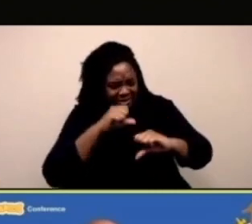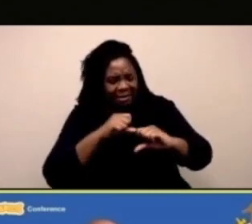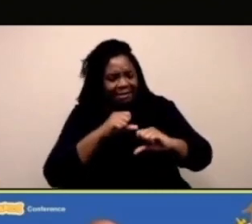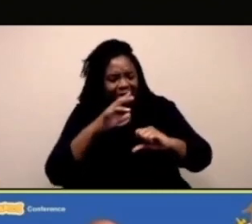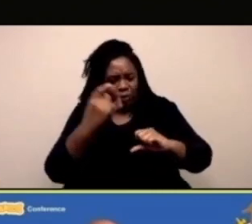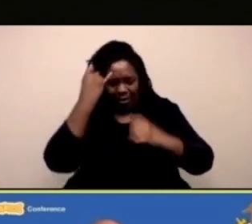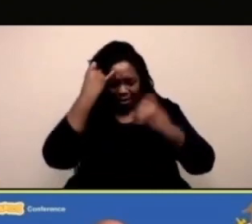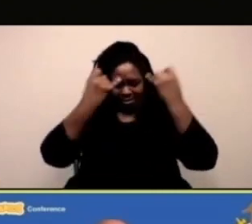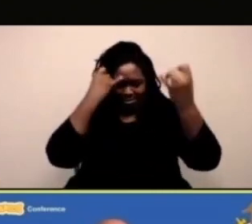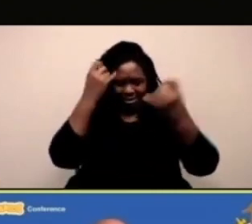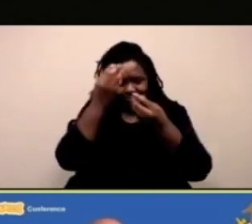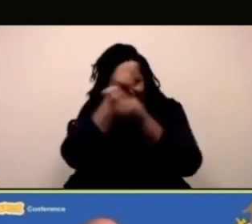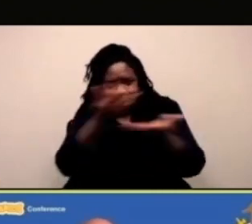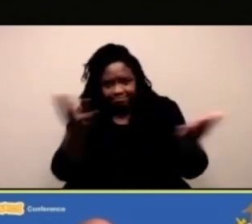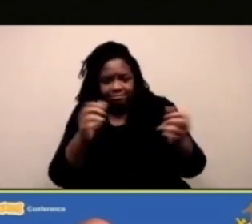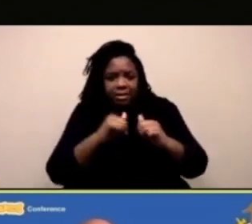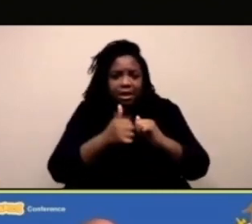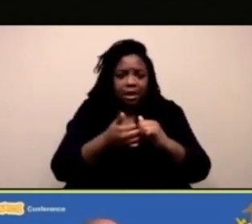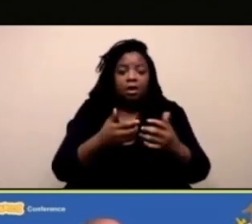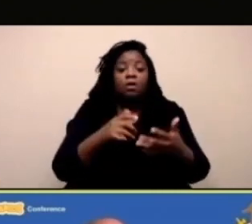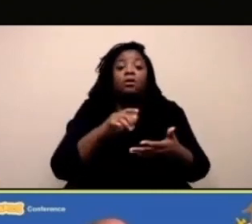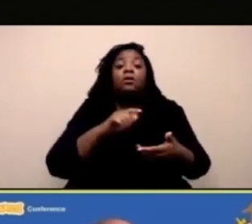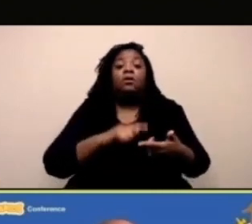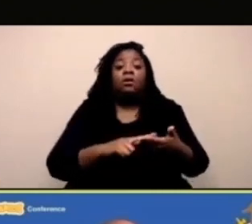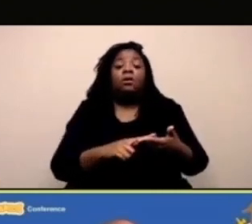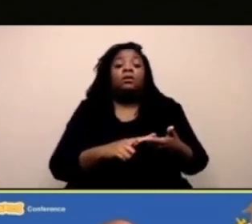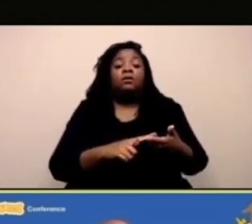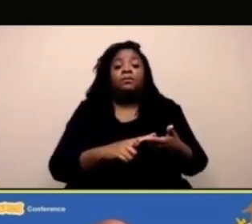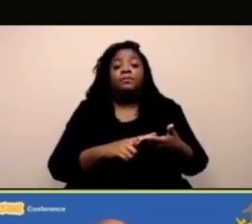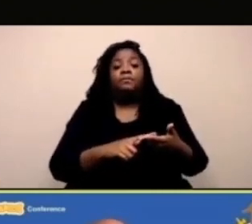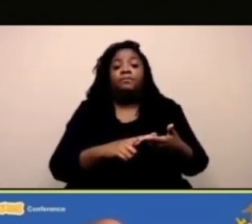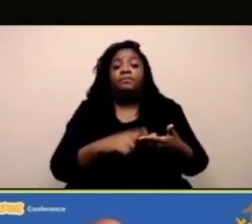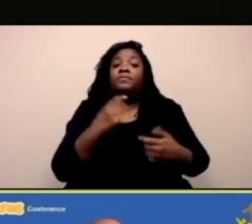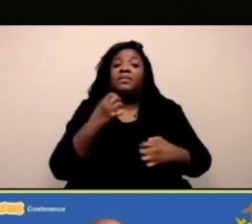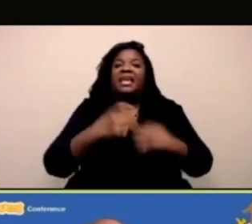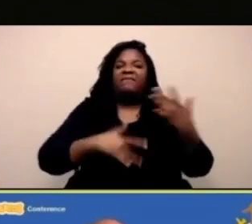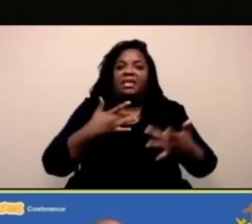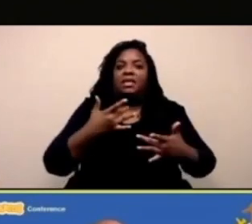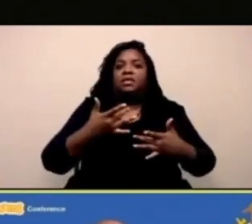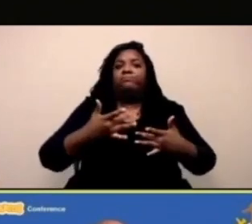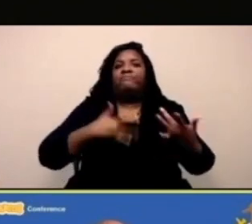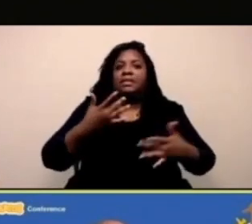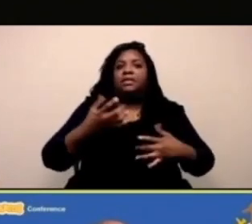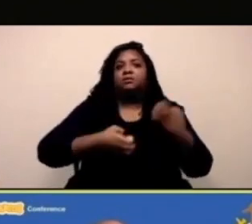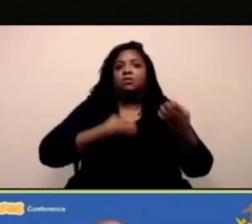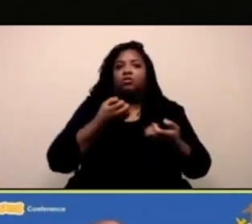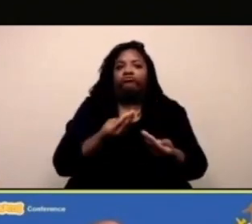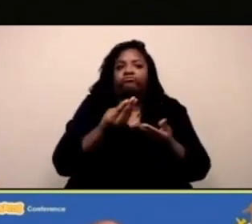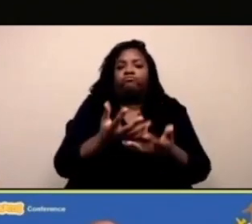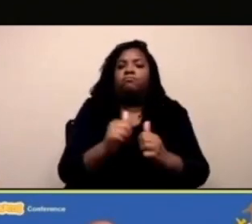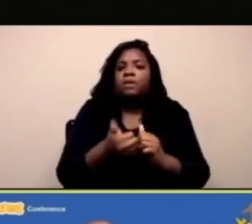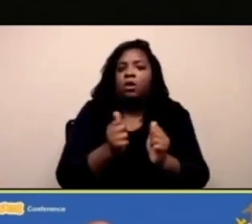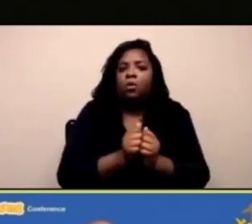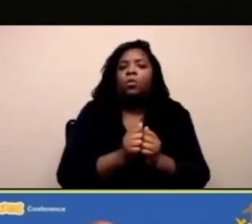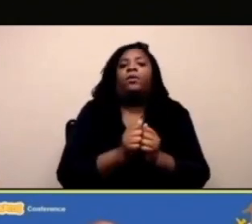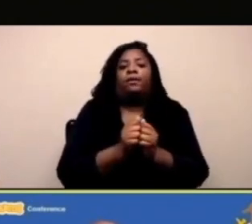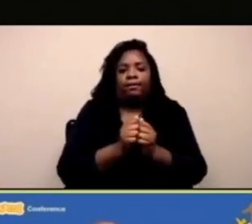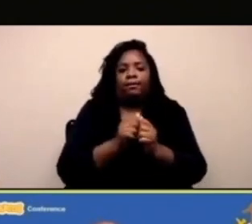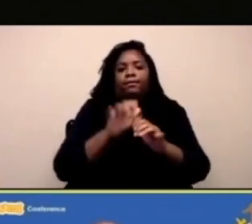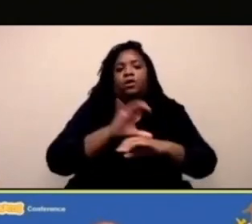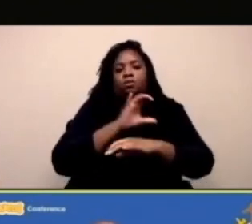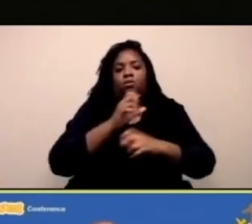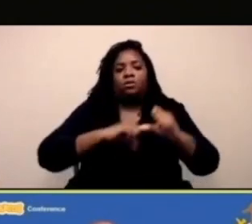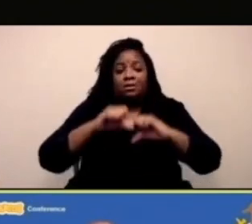ideas and how we can use computer science to communicate feelings. Then we'll have an opportunity to do a little bit of creating using everyday items